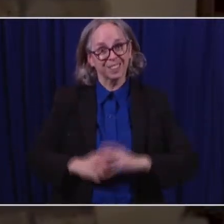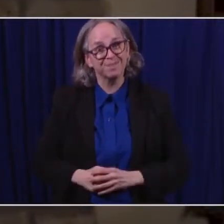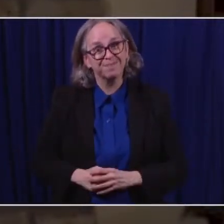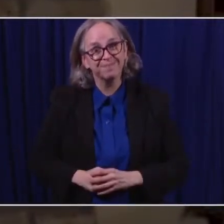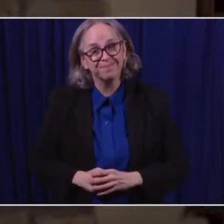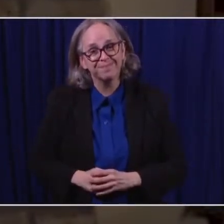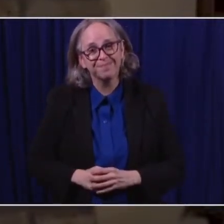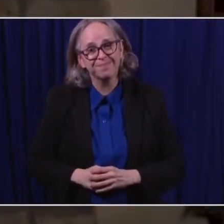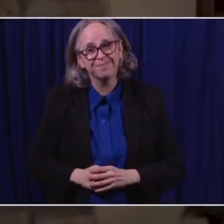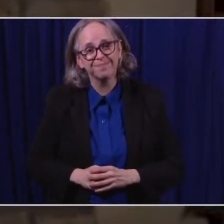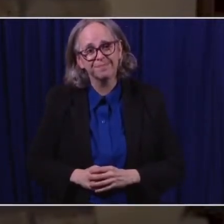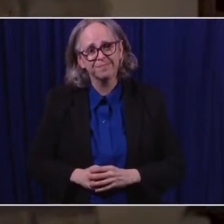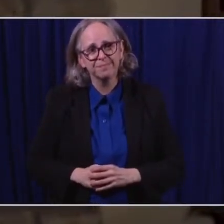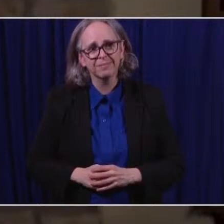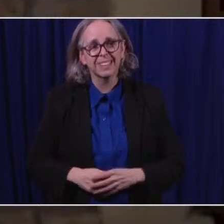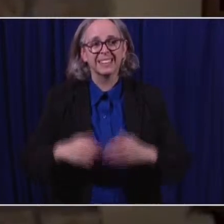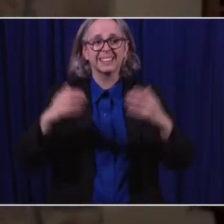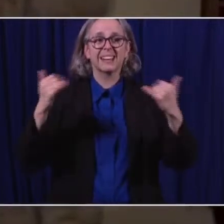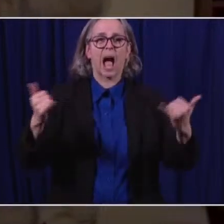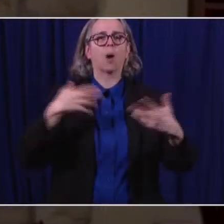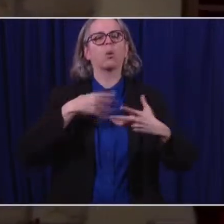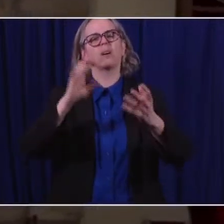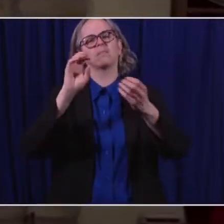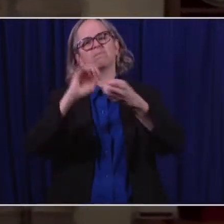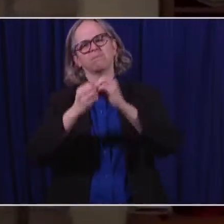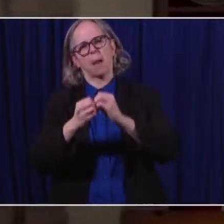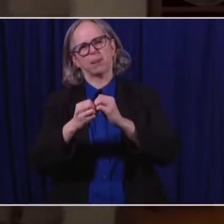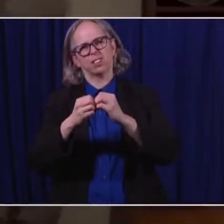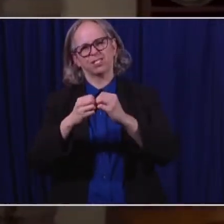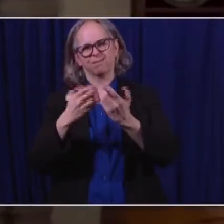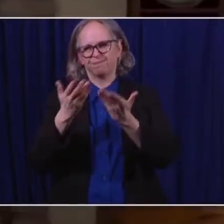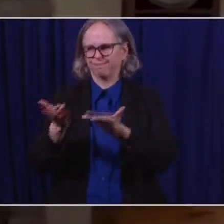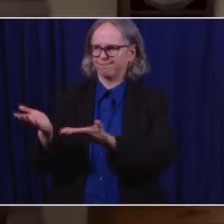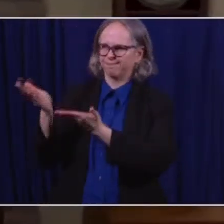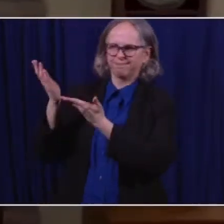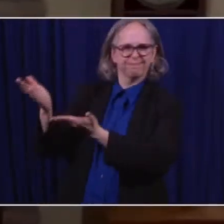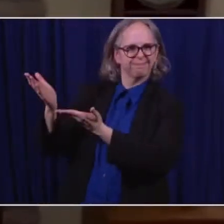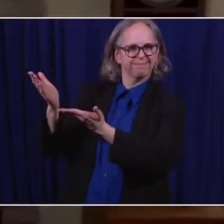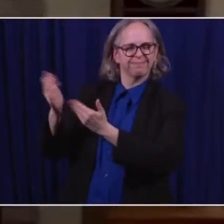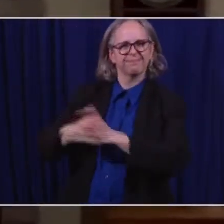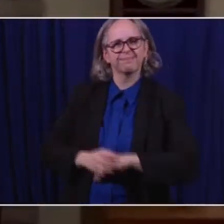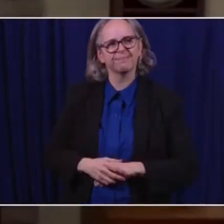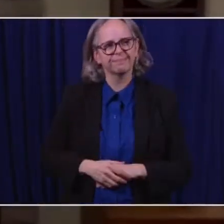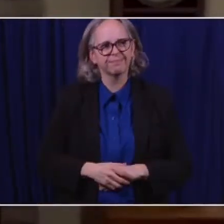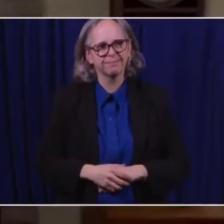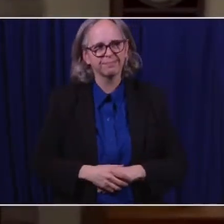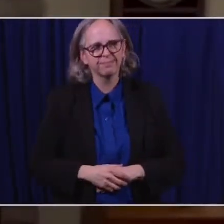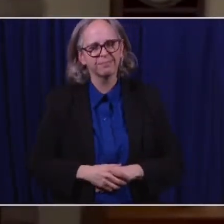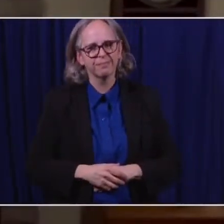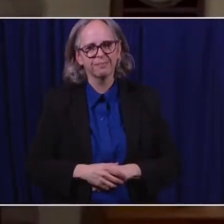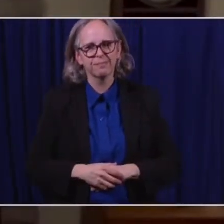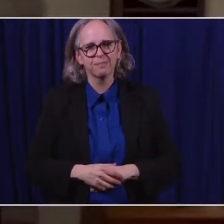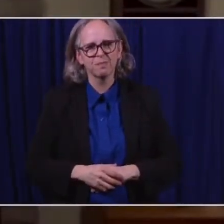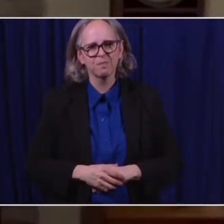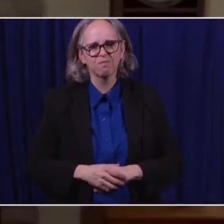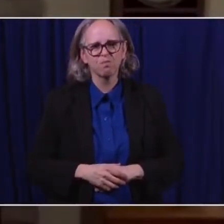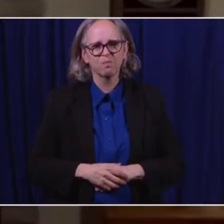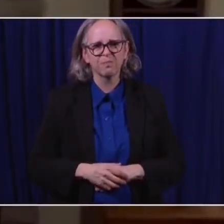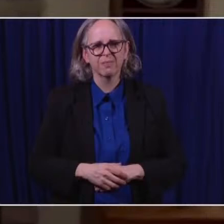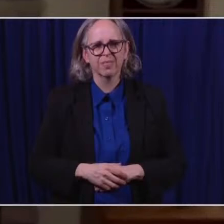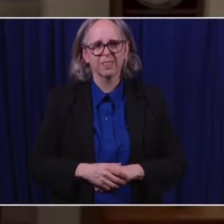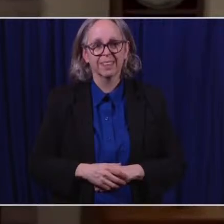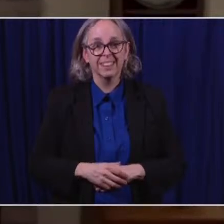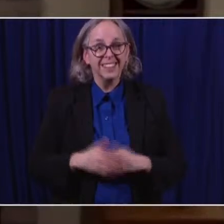Eric, let's go to our data slide. And we'll first of all start with our kind of a regular slide. And we've seen